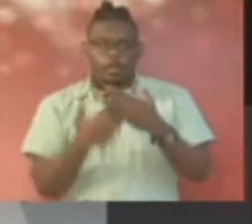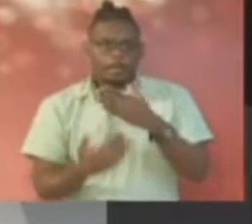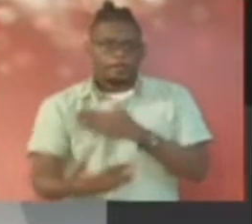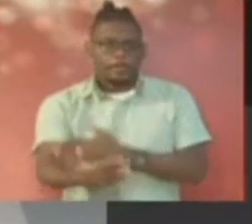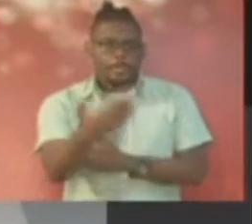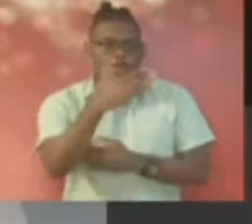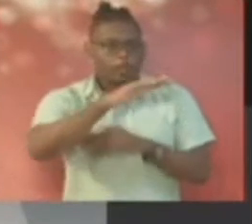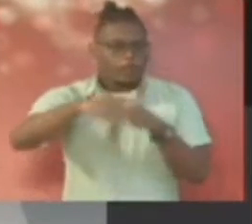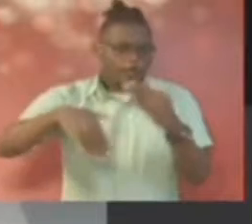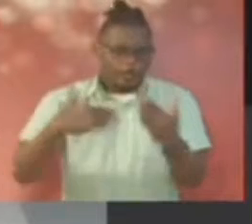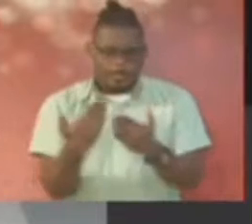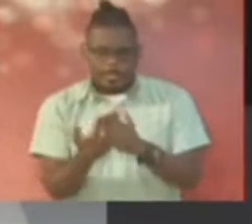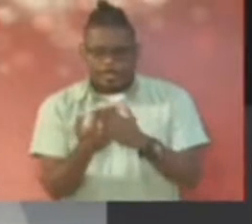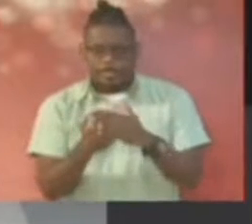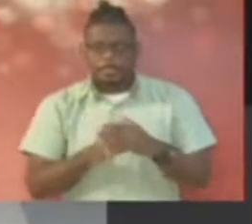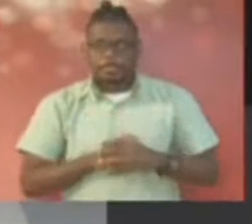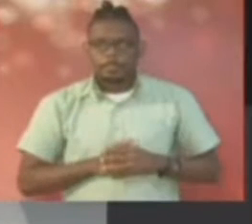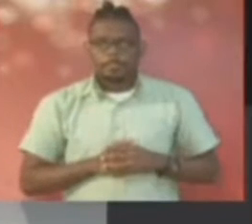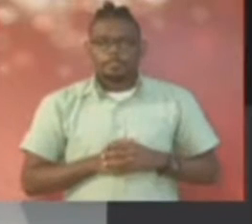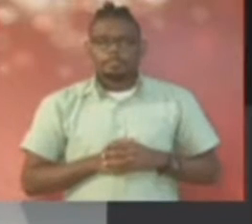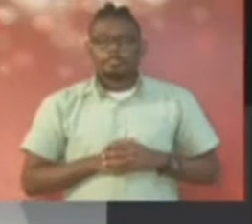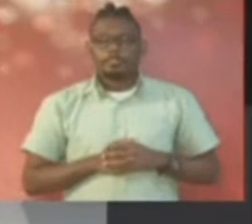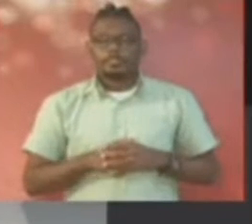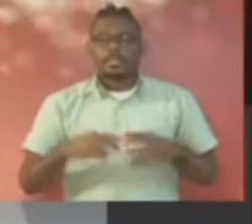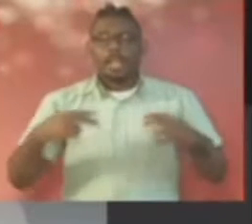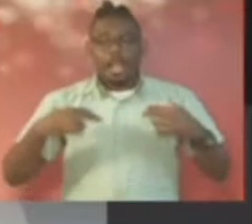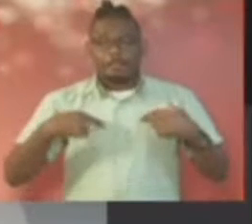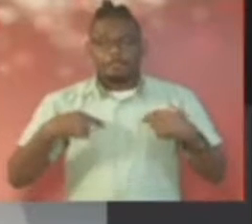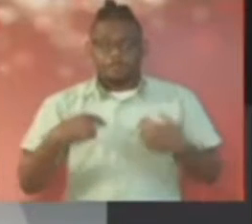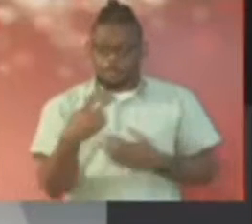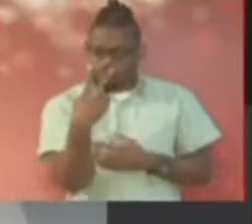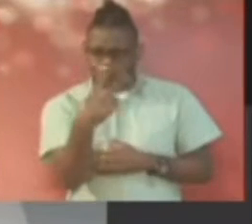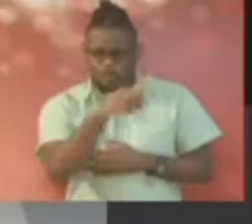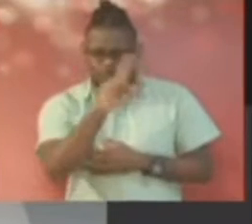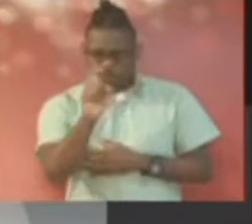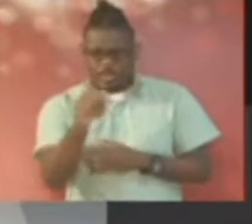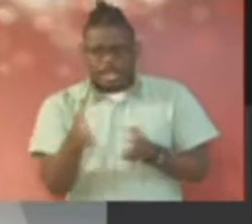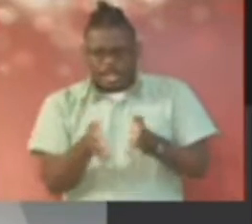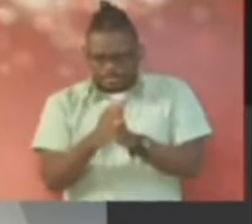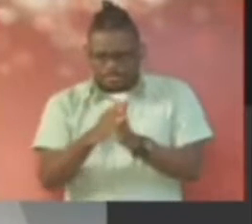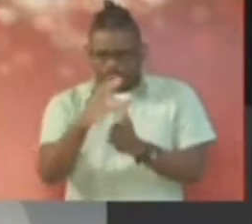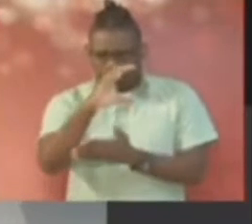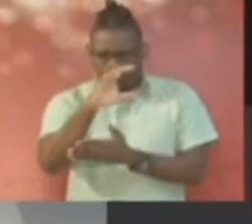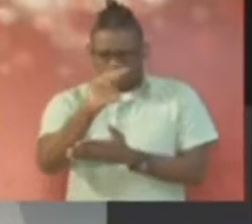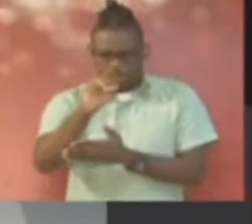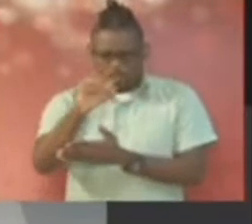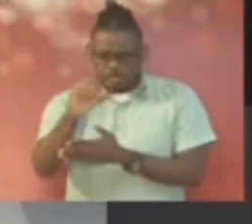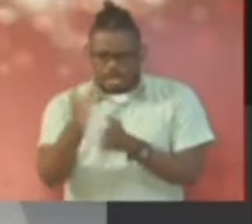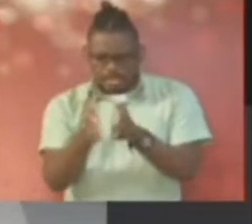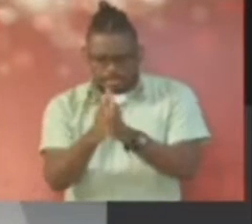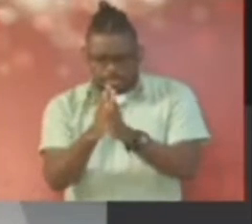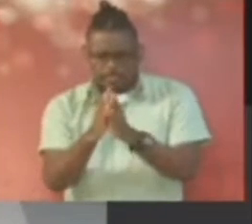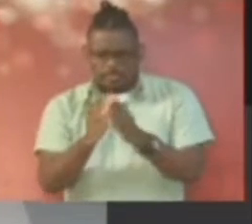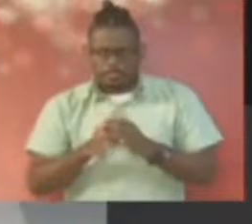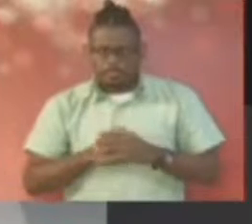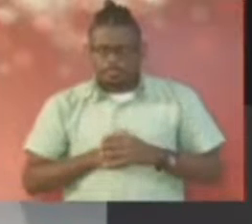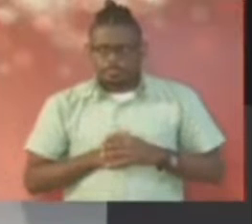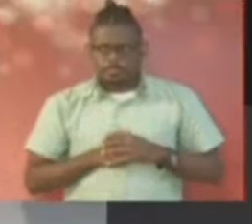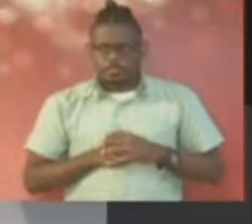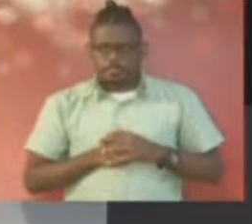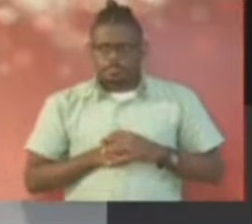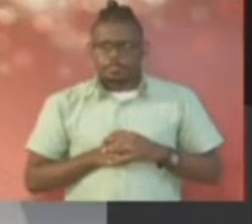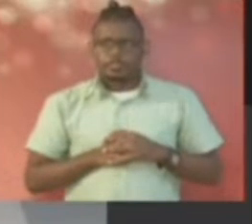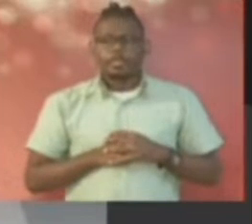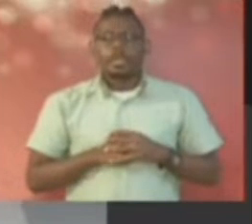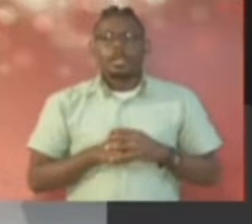Media Limited. I have my 2 questions to the Chief Medical Officer, but I'll ask them one and then ask the other one after I got a response,